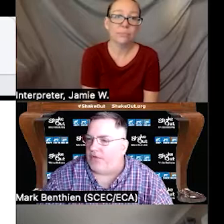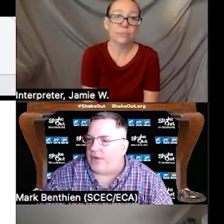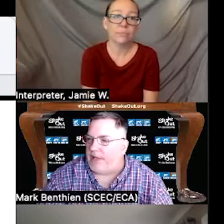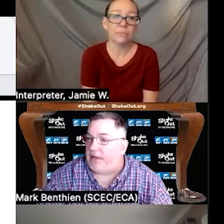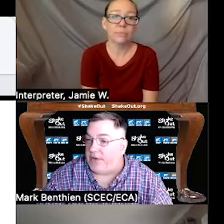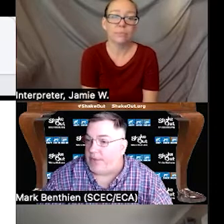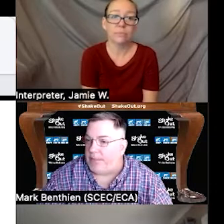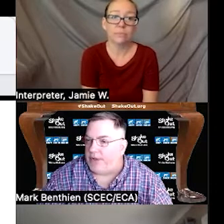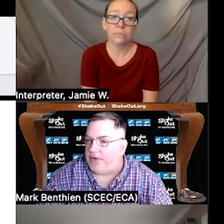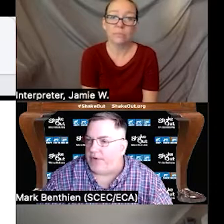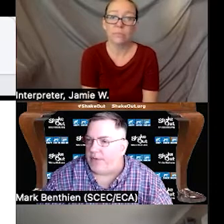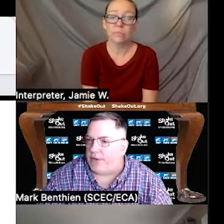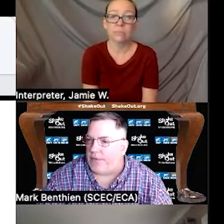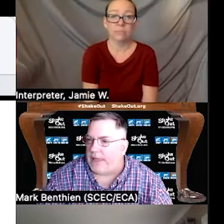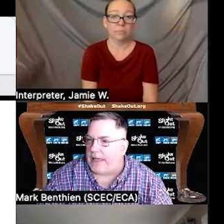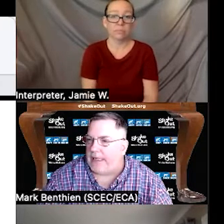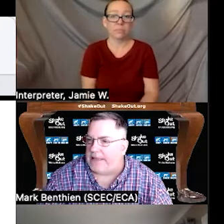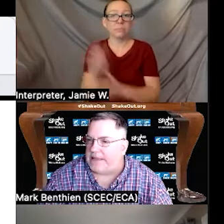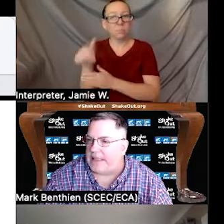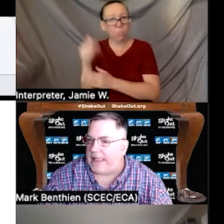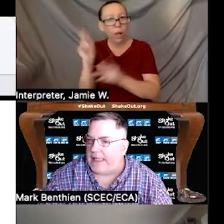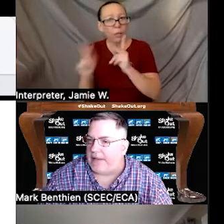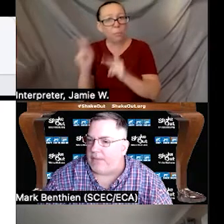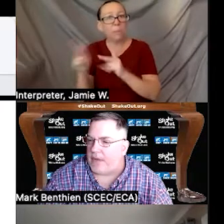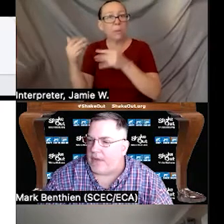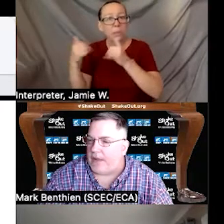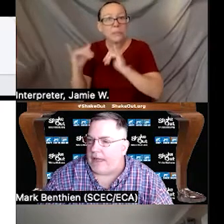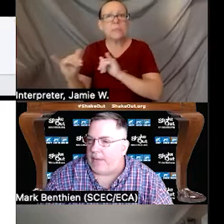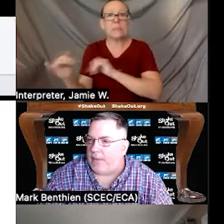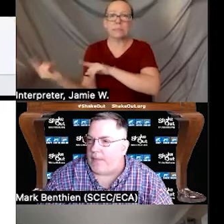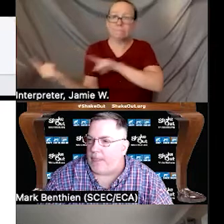So we're still admitting some people into the room, and